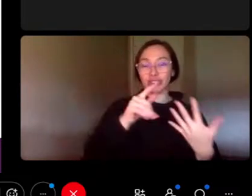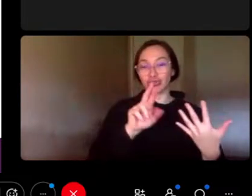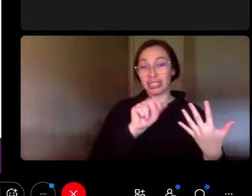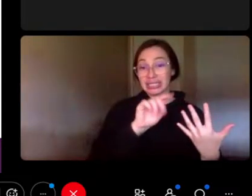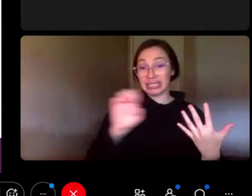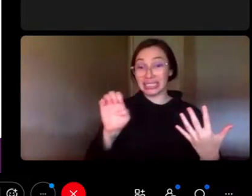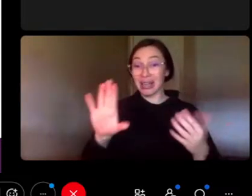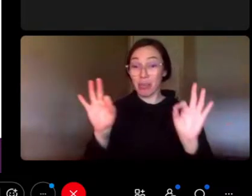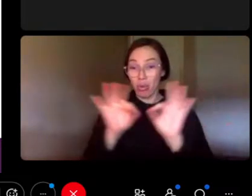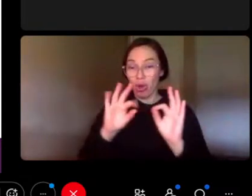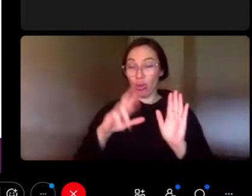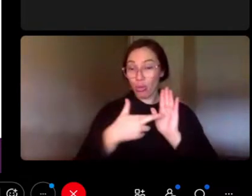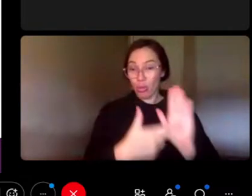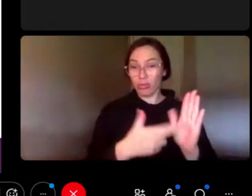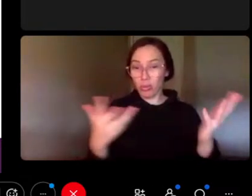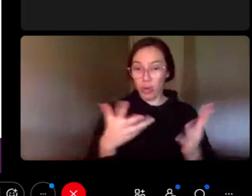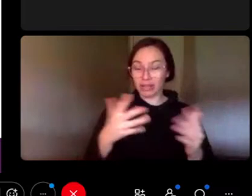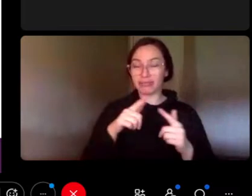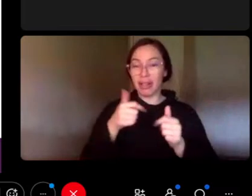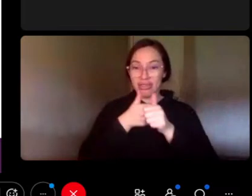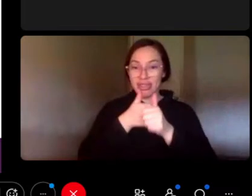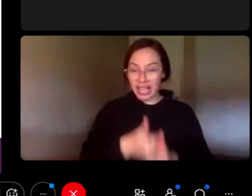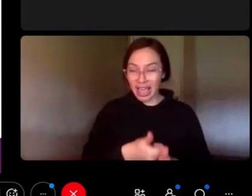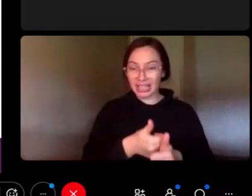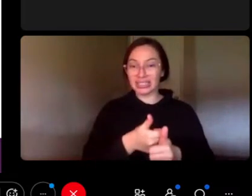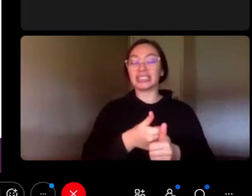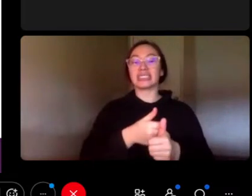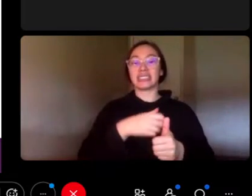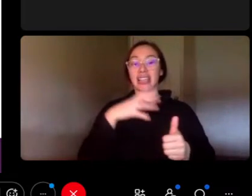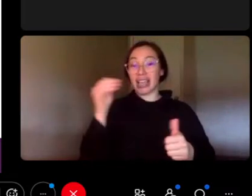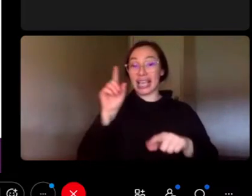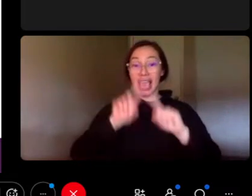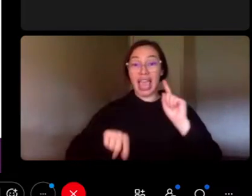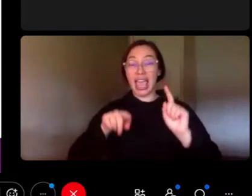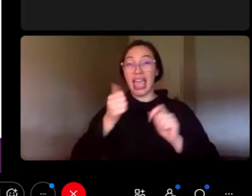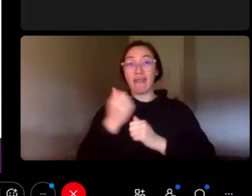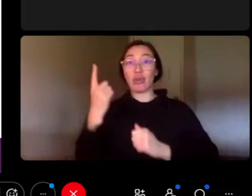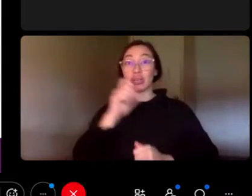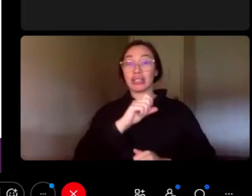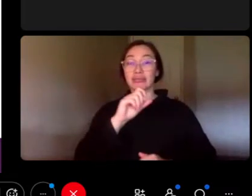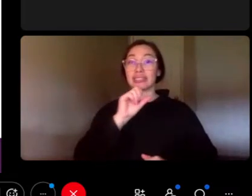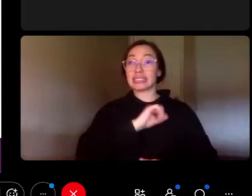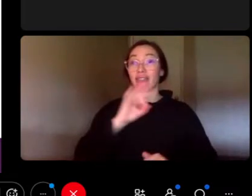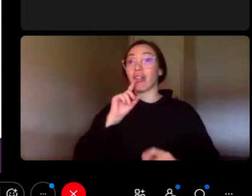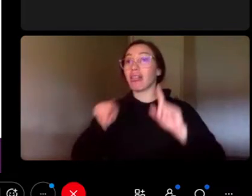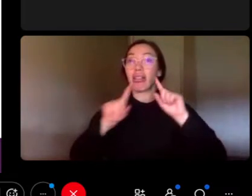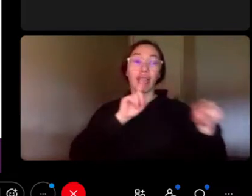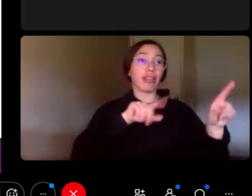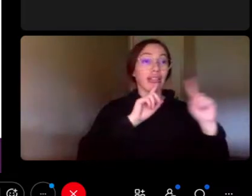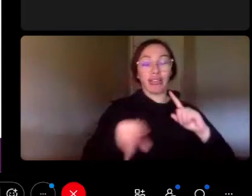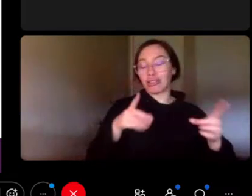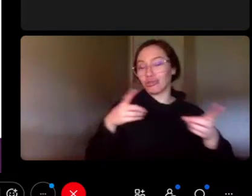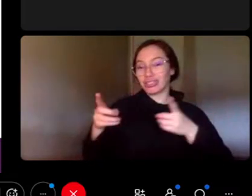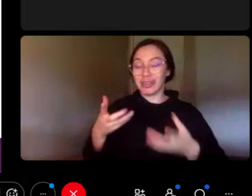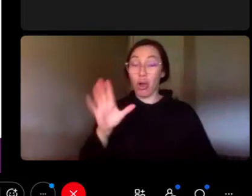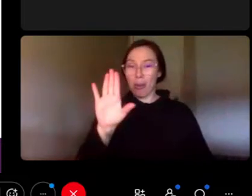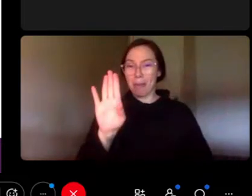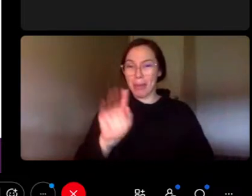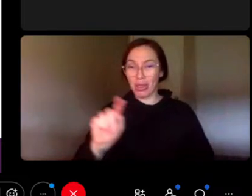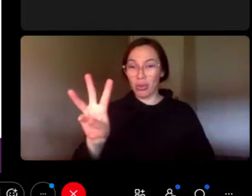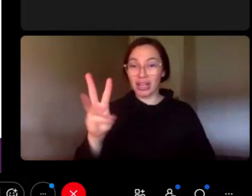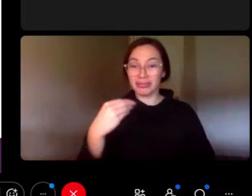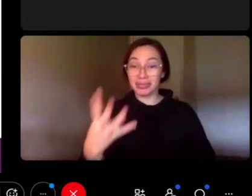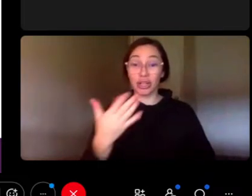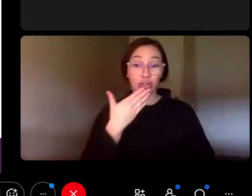the roles, remember the guidance, and we can't have everybody giving direction to staff. And by the way,